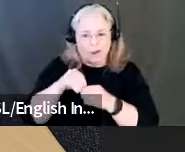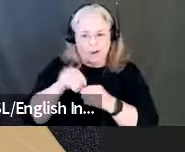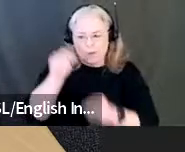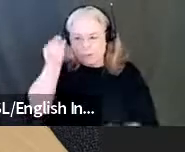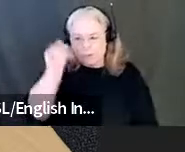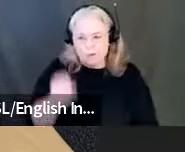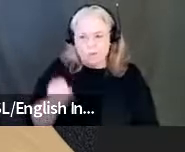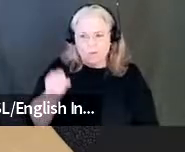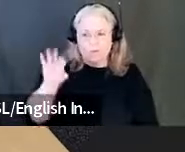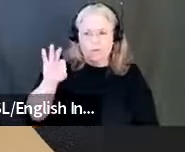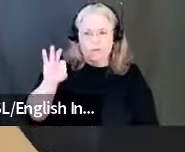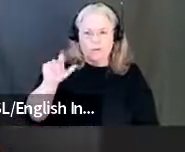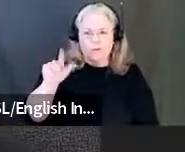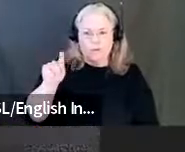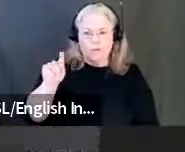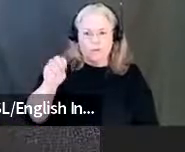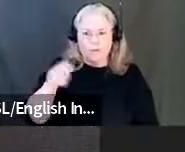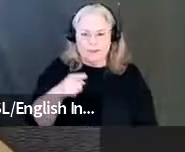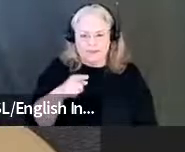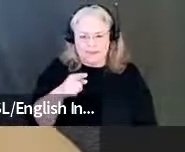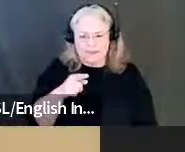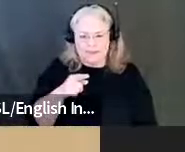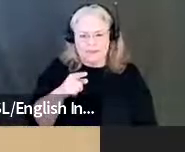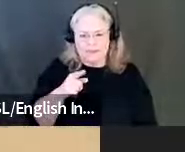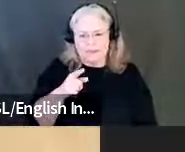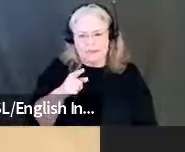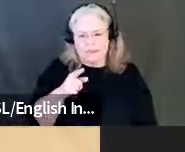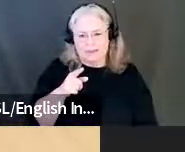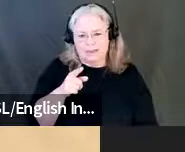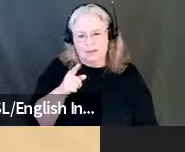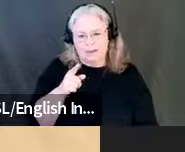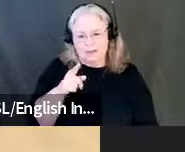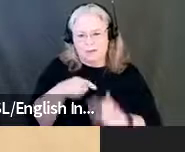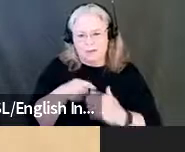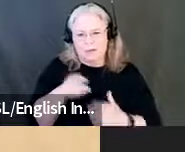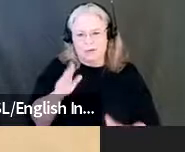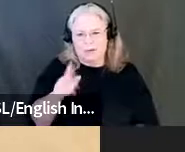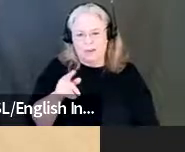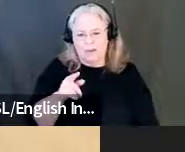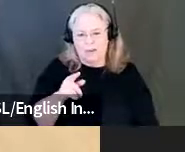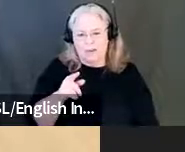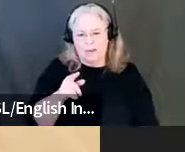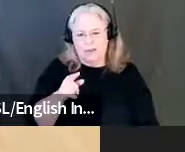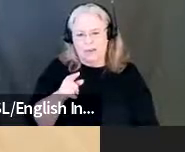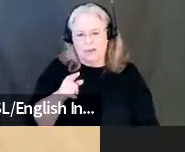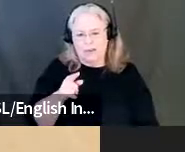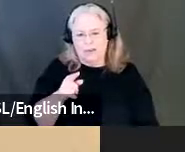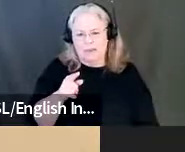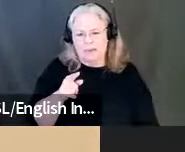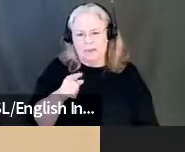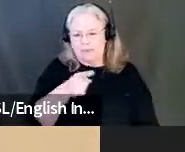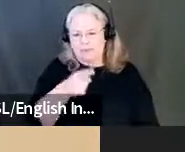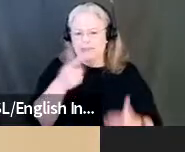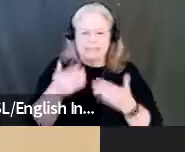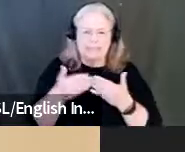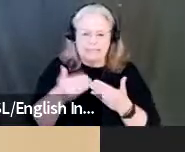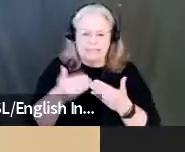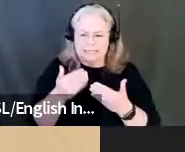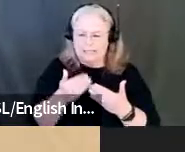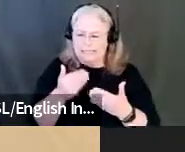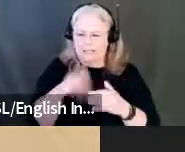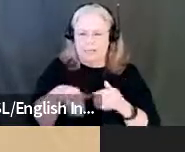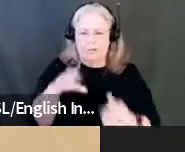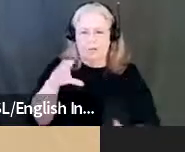cool trimming with it. And so I've showed the videos before, which this is, you know, easier than the core claw because you slide it in and you